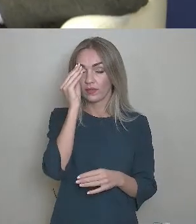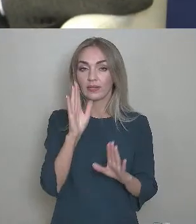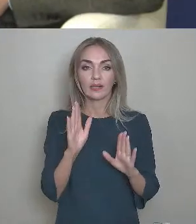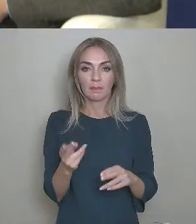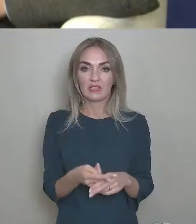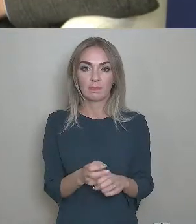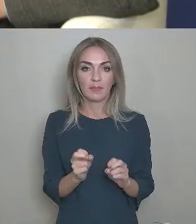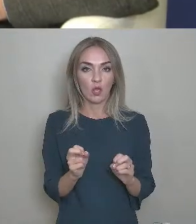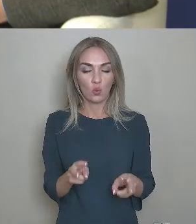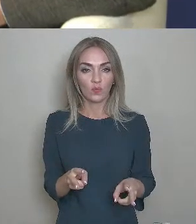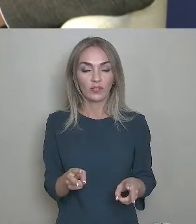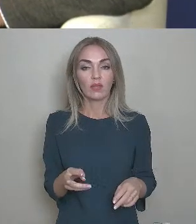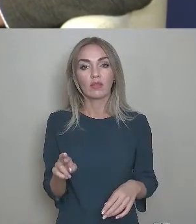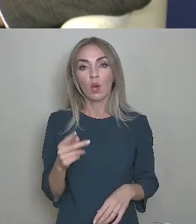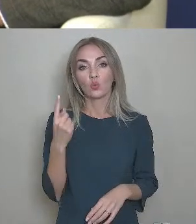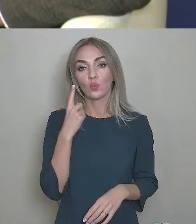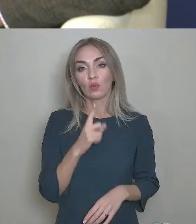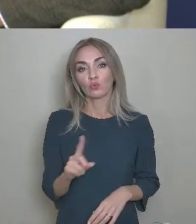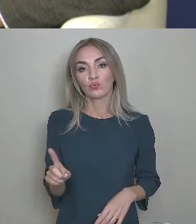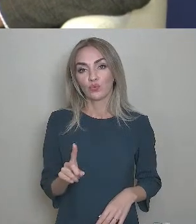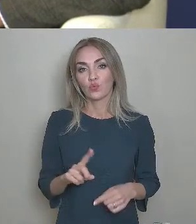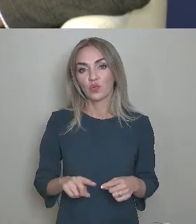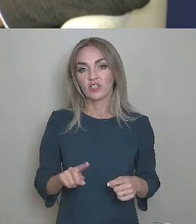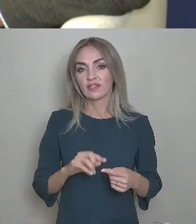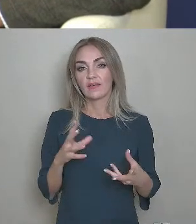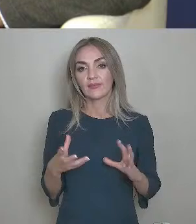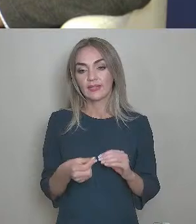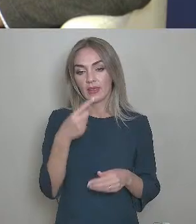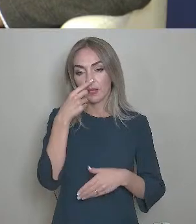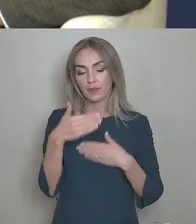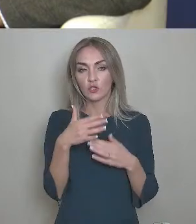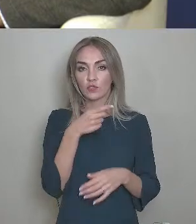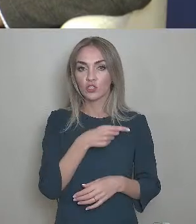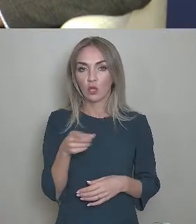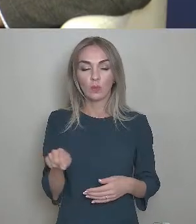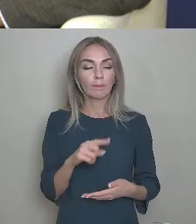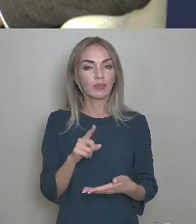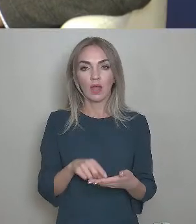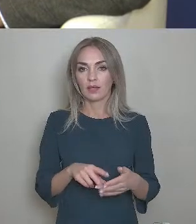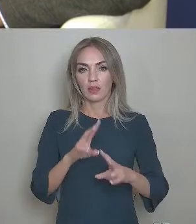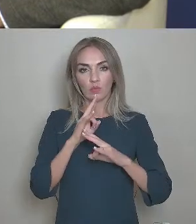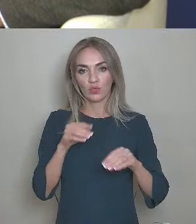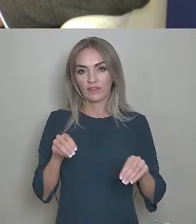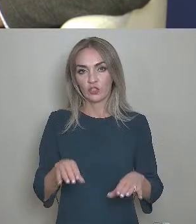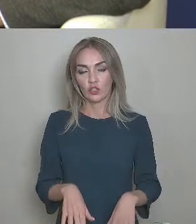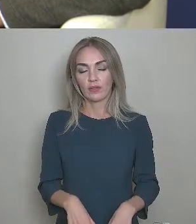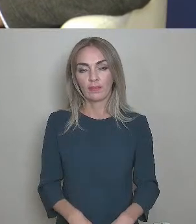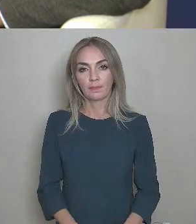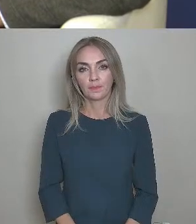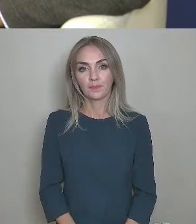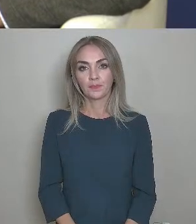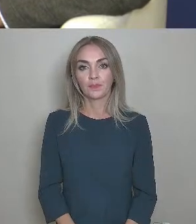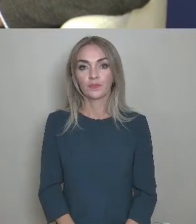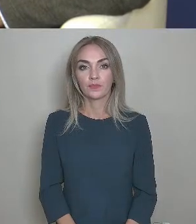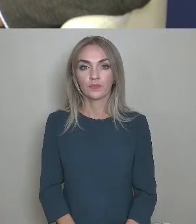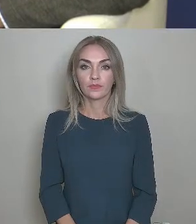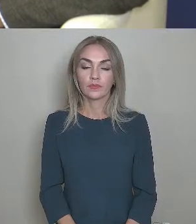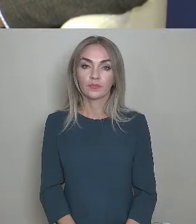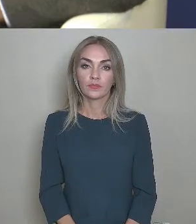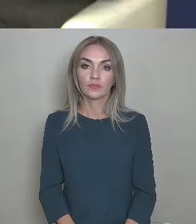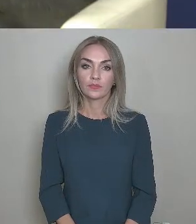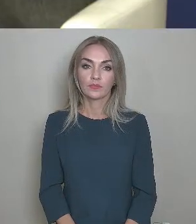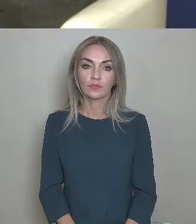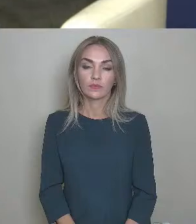number of factors have to be taken into account, not only the security factors, but most probably this issue is not going to be addressed in the